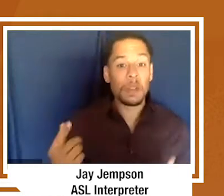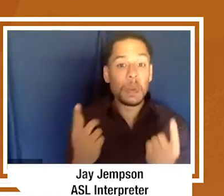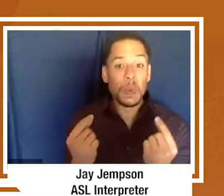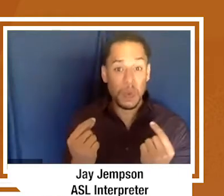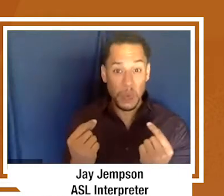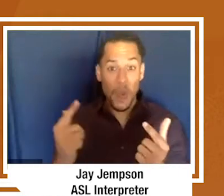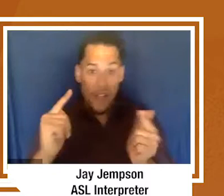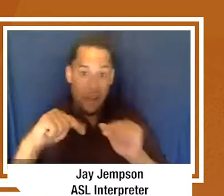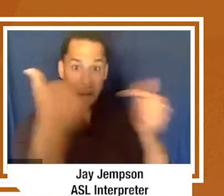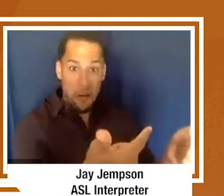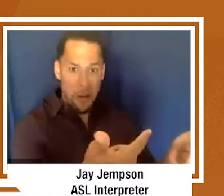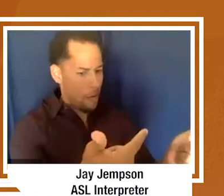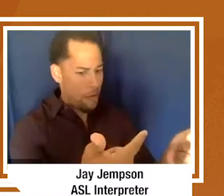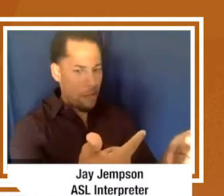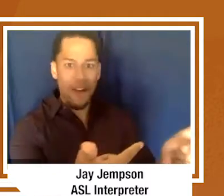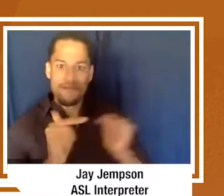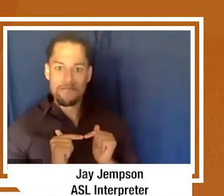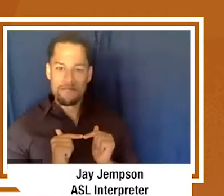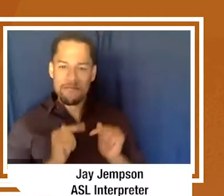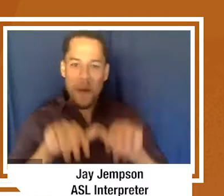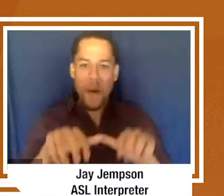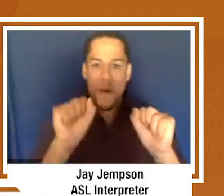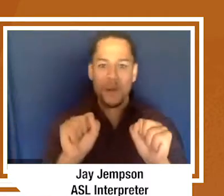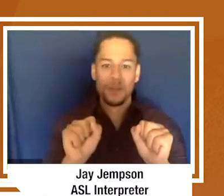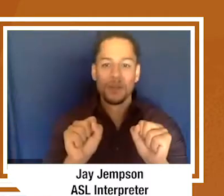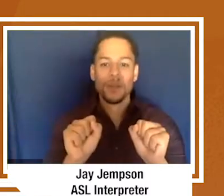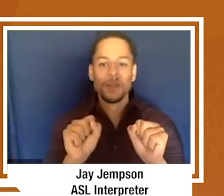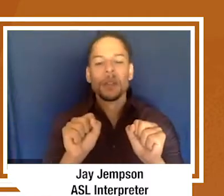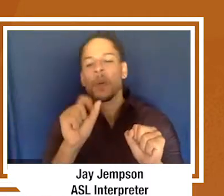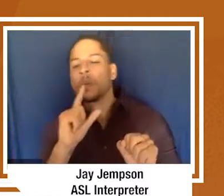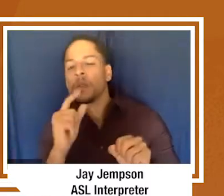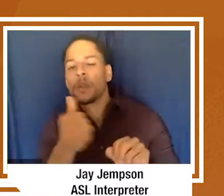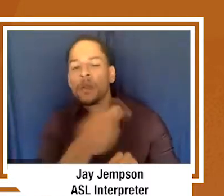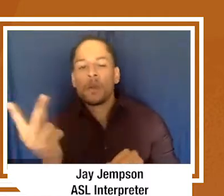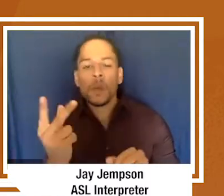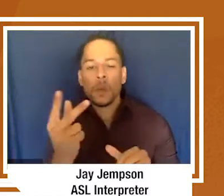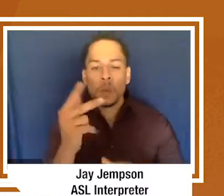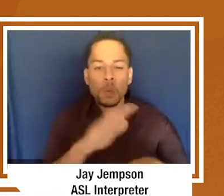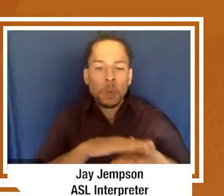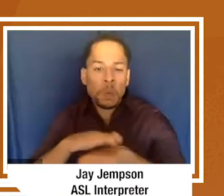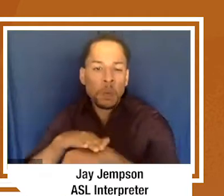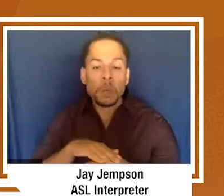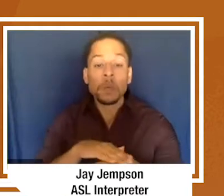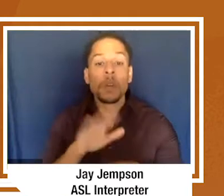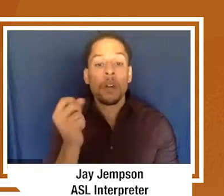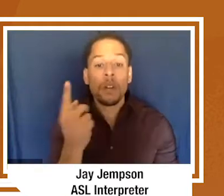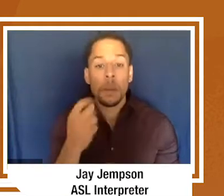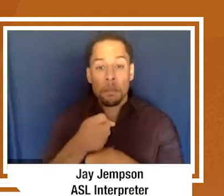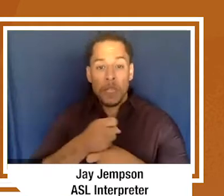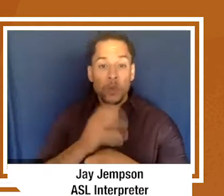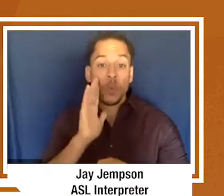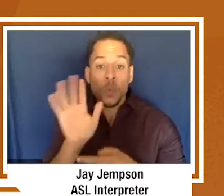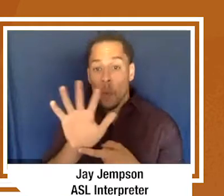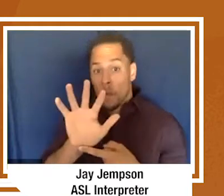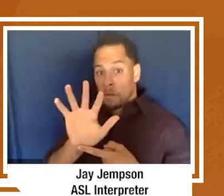host. So I'll pass it over to myself just to give a little bit of housekeeping. Please make sure that you keep your video off